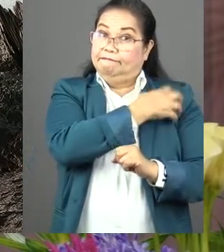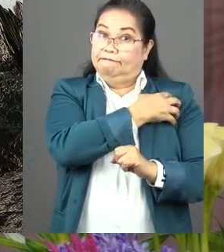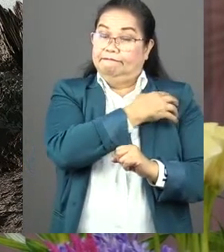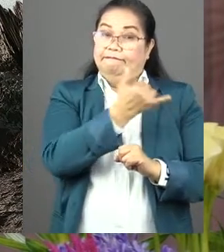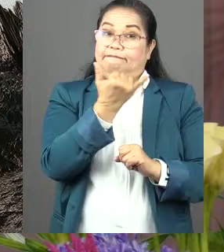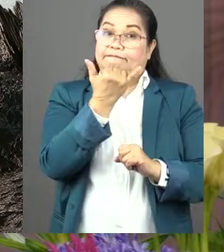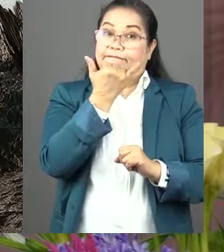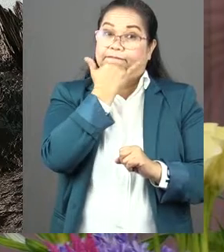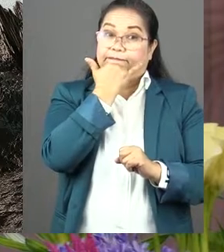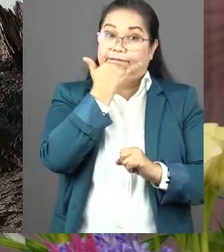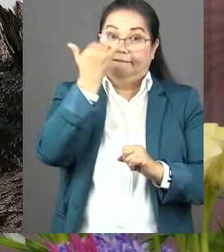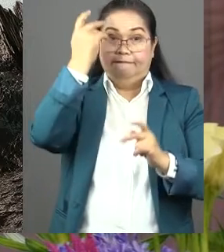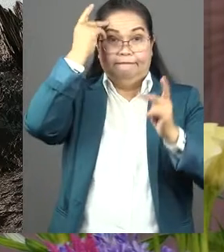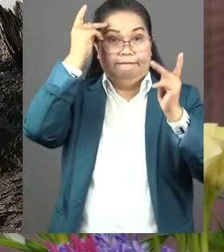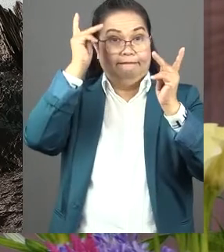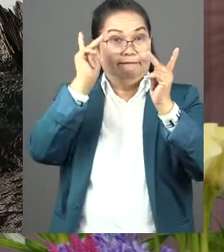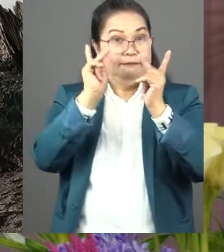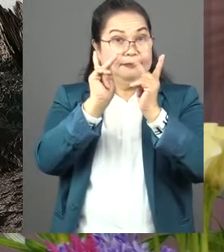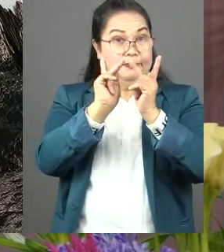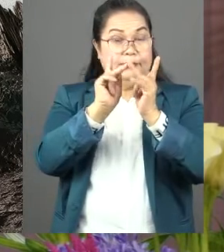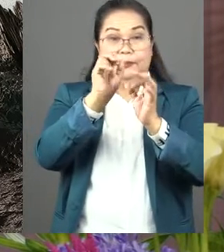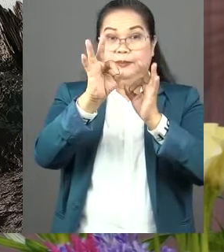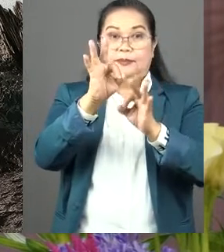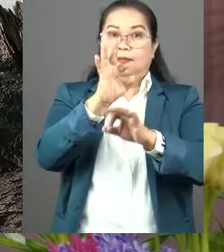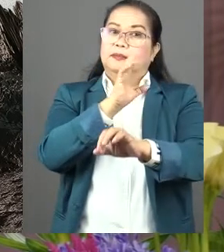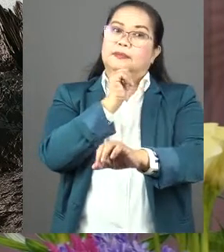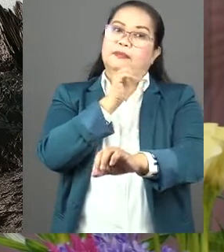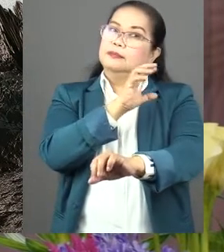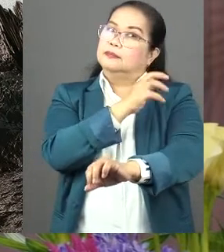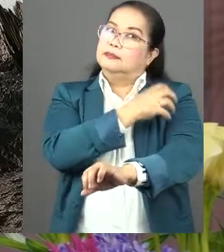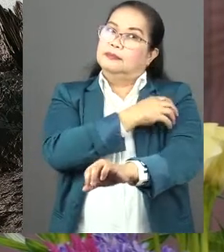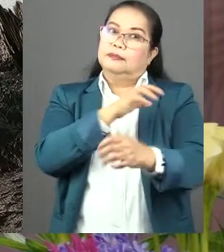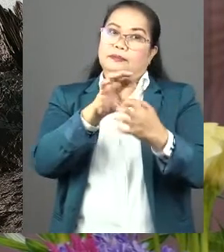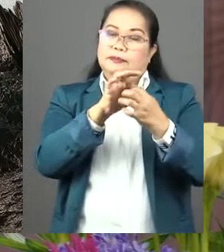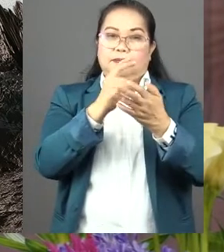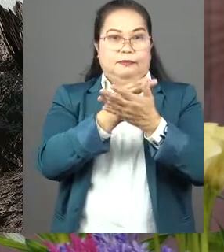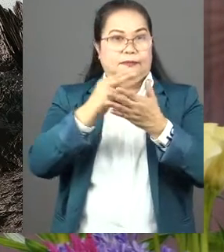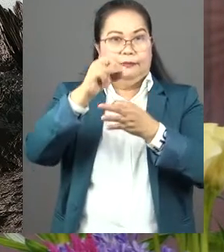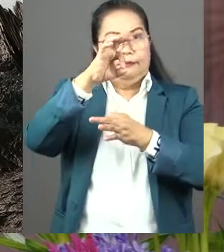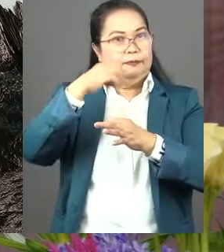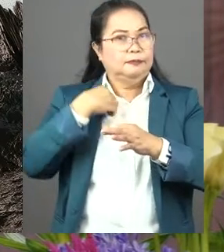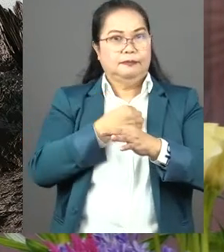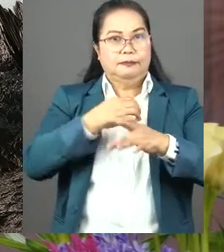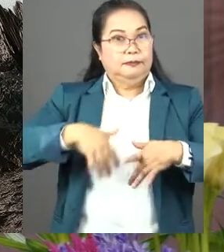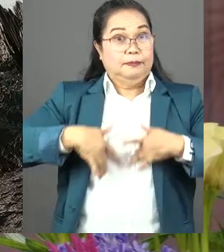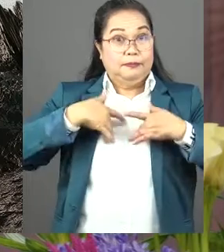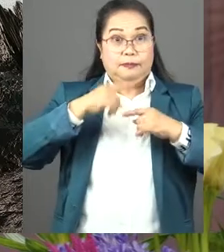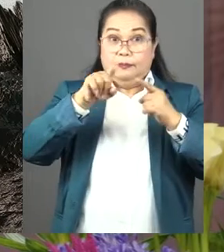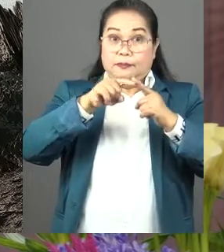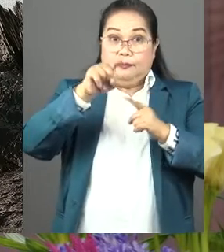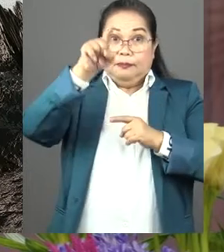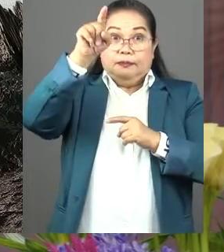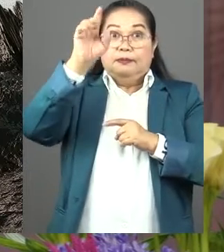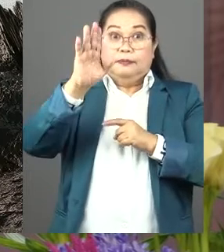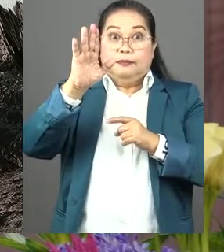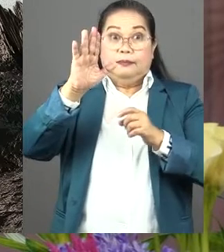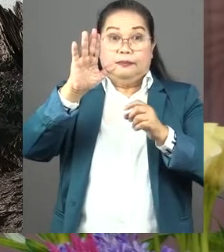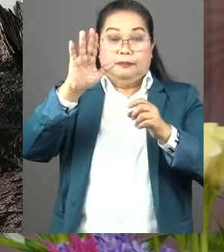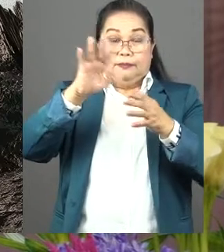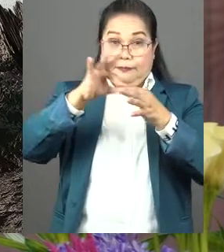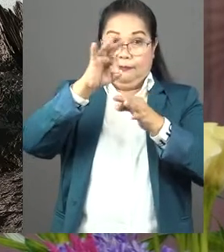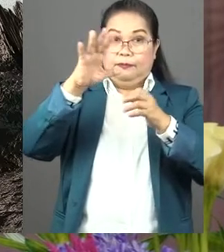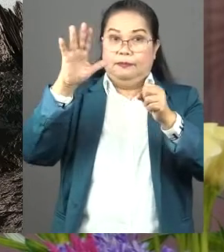motives, if we do not have the power of the Holy Spirit in our lives. But when God's Spirit fills a